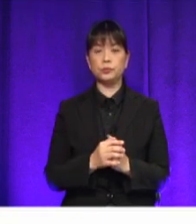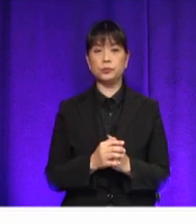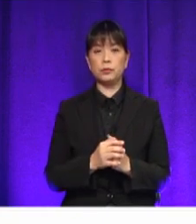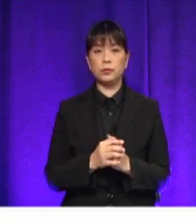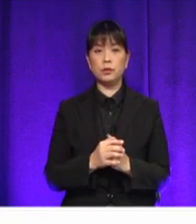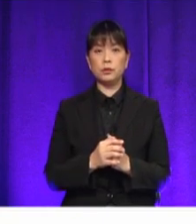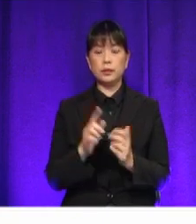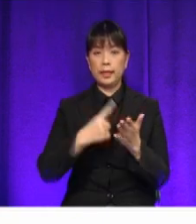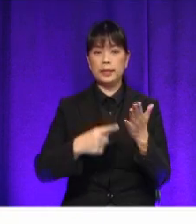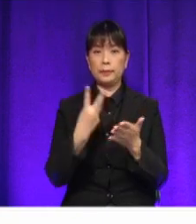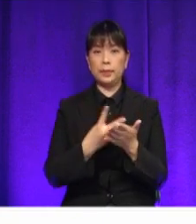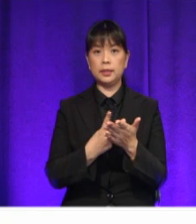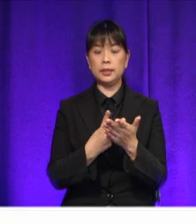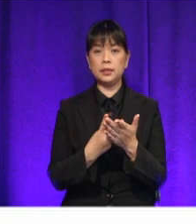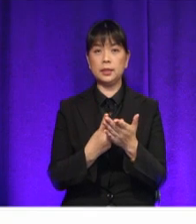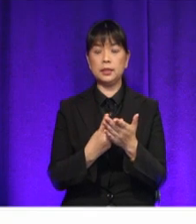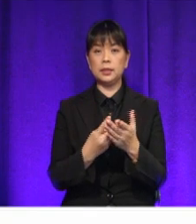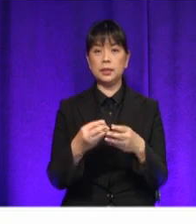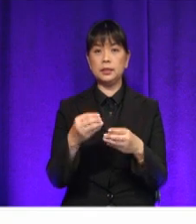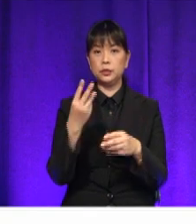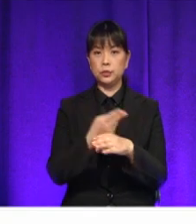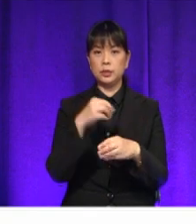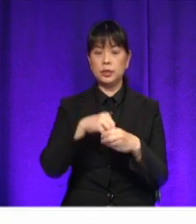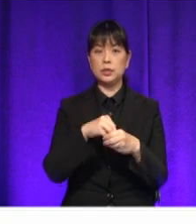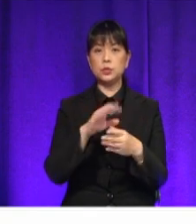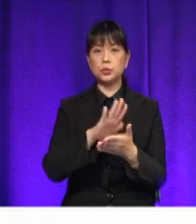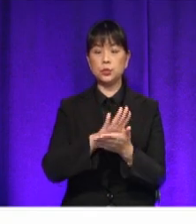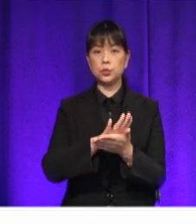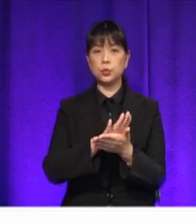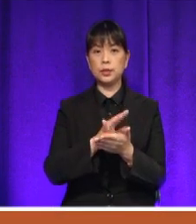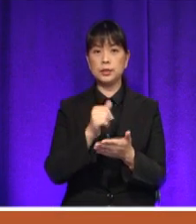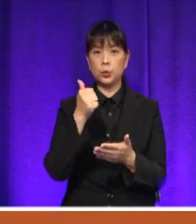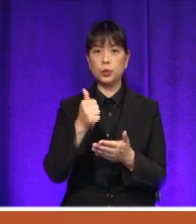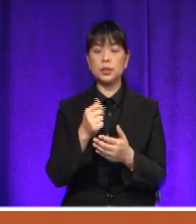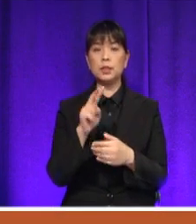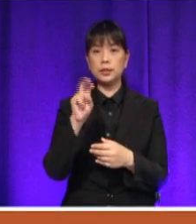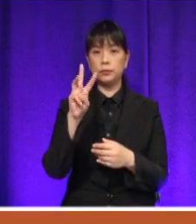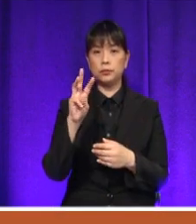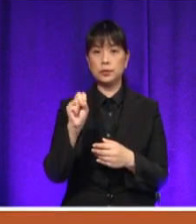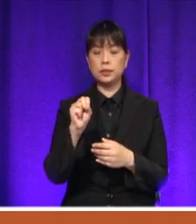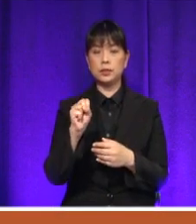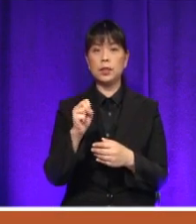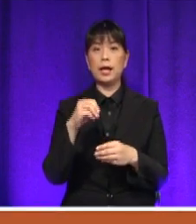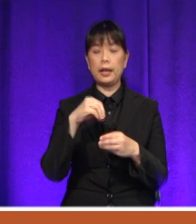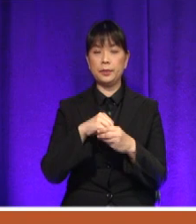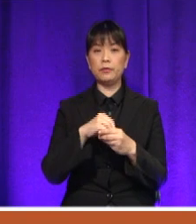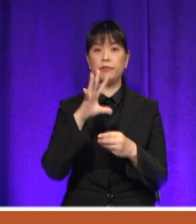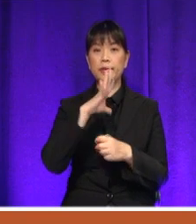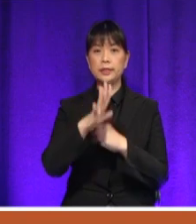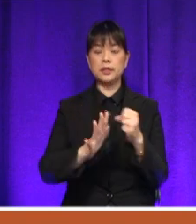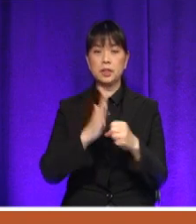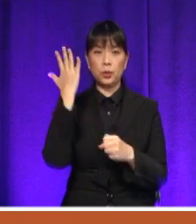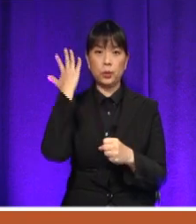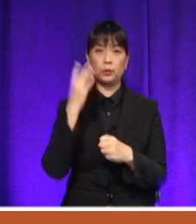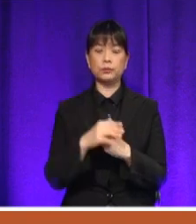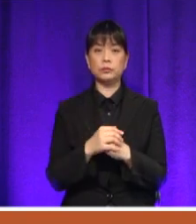Any money invested in the school can only be good news. However, I remember 5 years ago the same thing happened, and like all the other teachers I